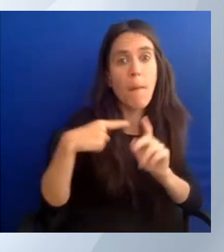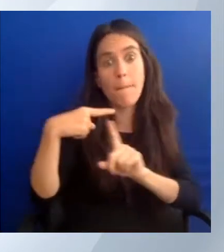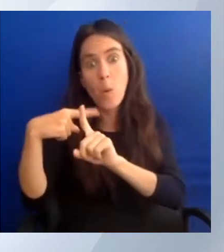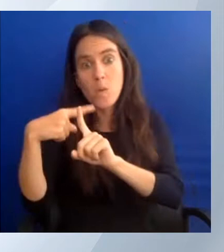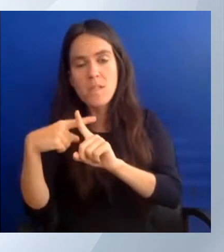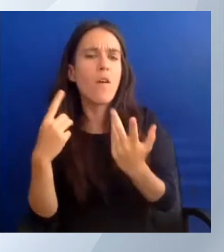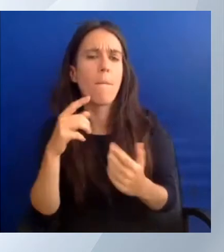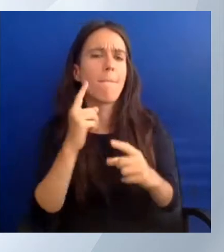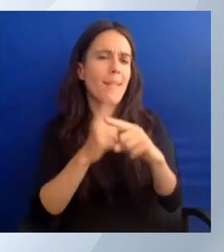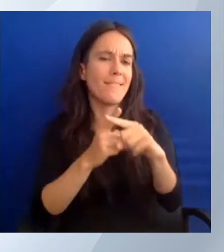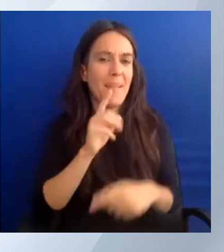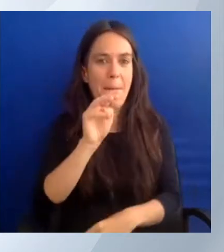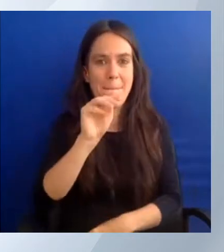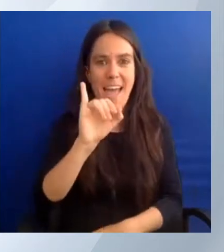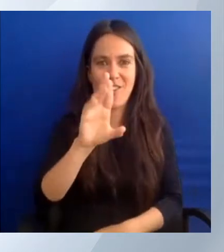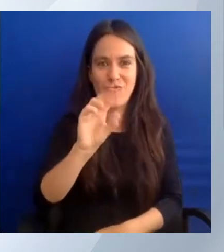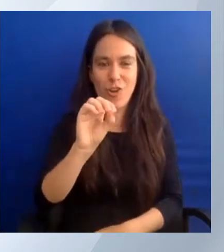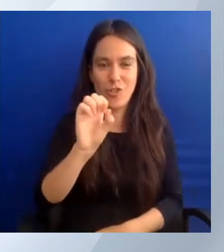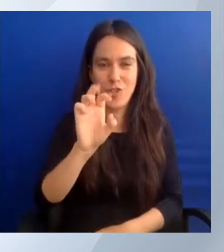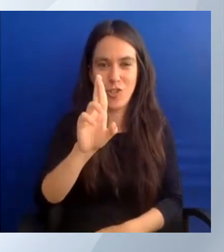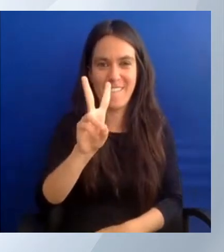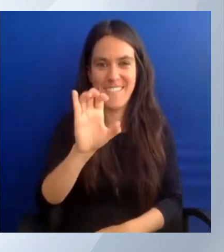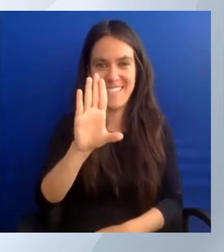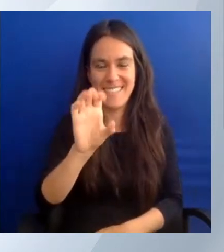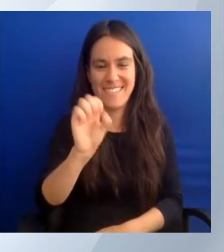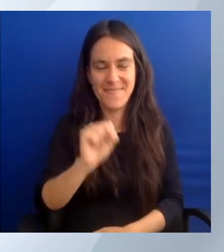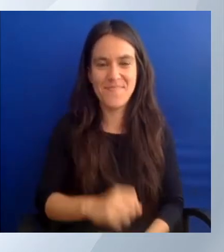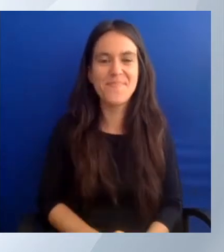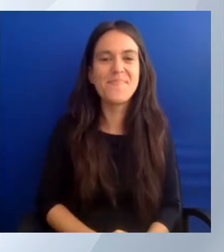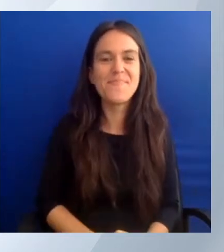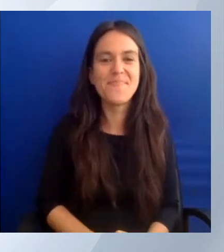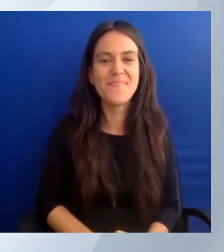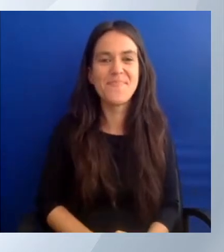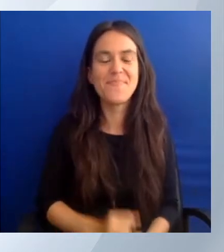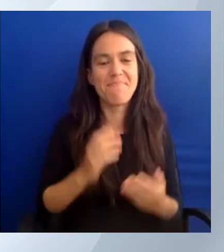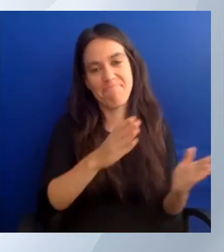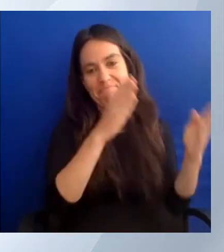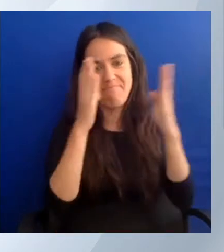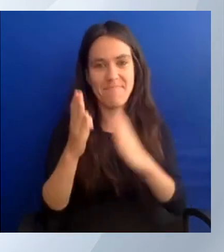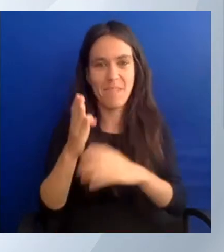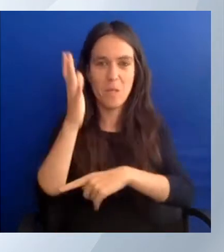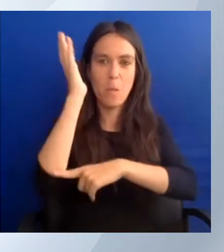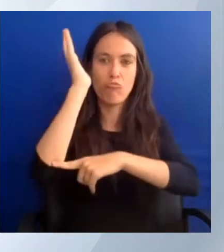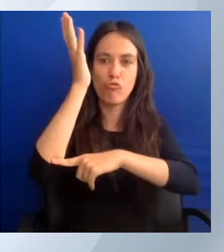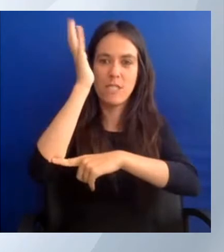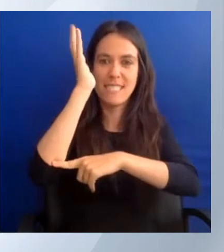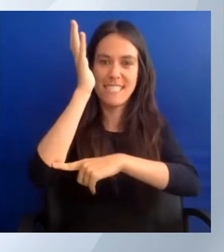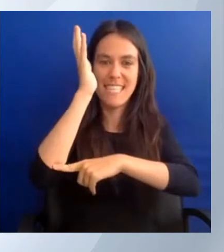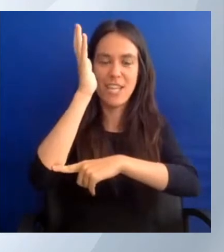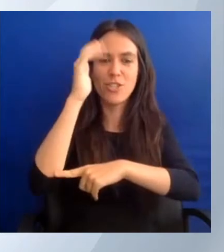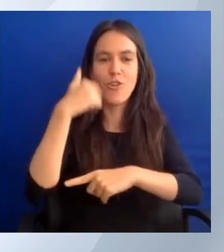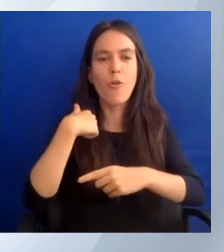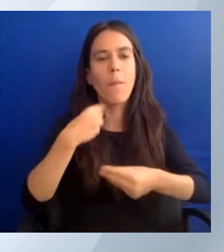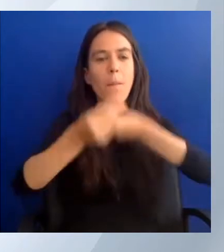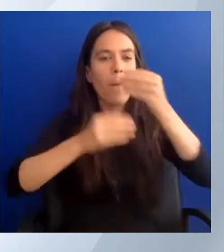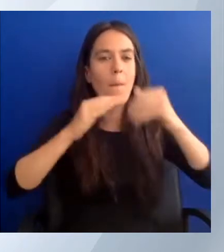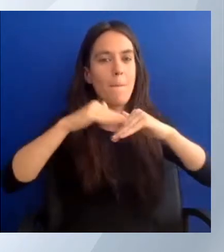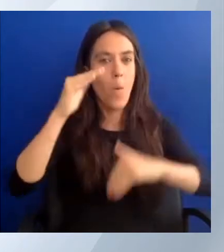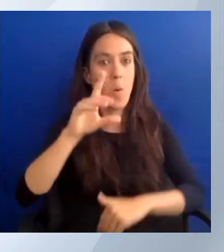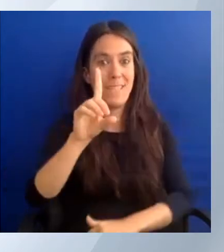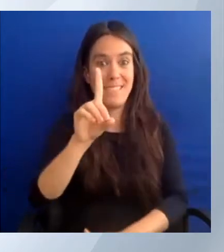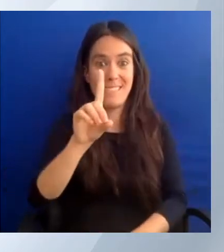application. Now I'll go to the next part of our presentation where I'll talk about the distributed application runtime,